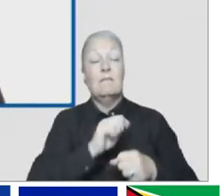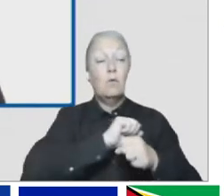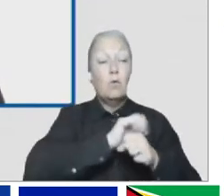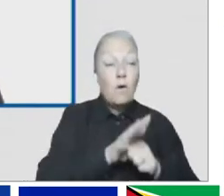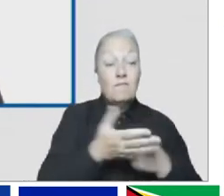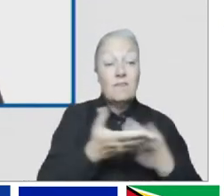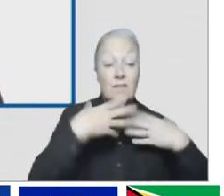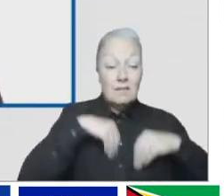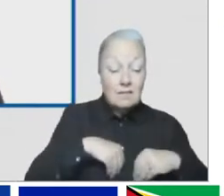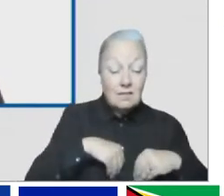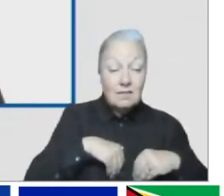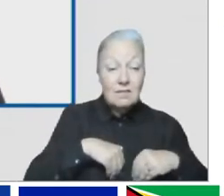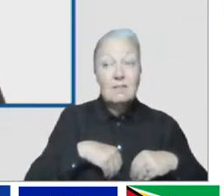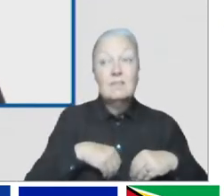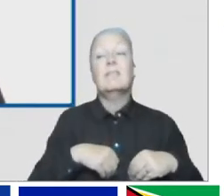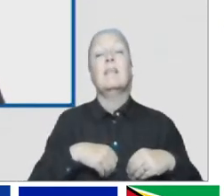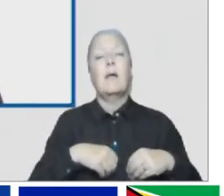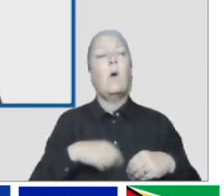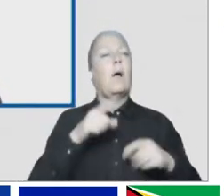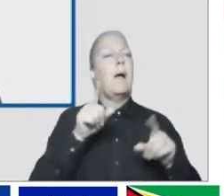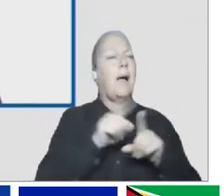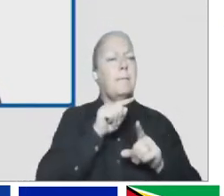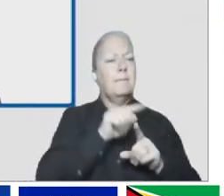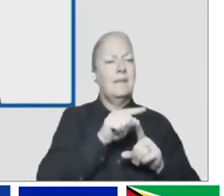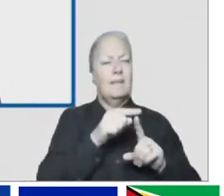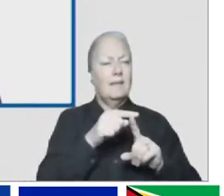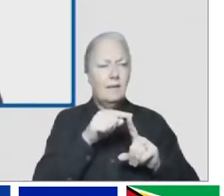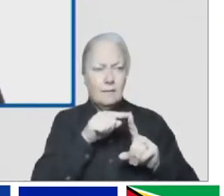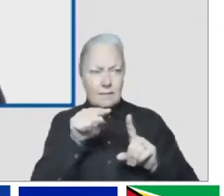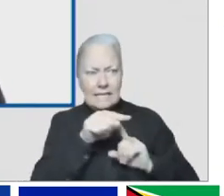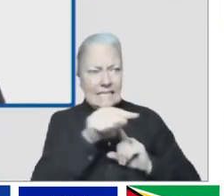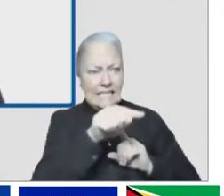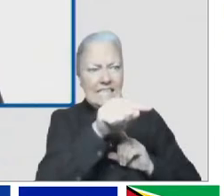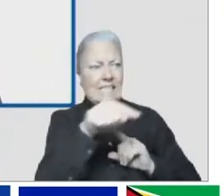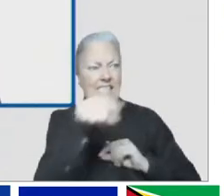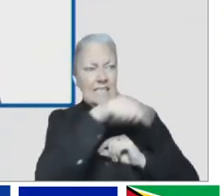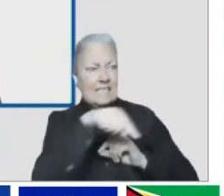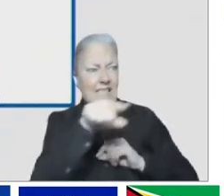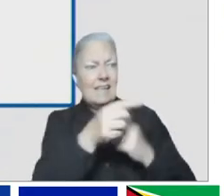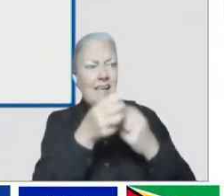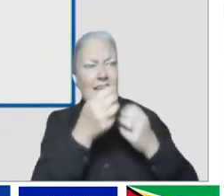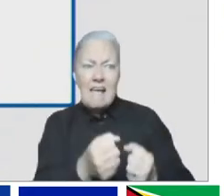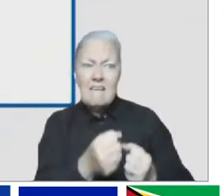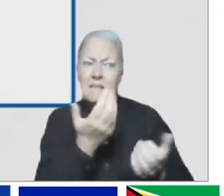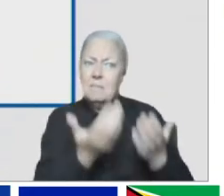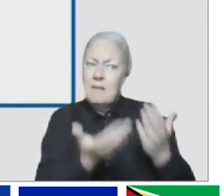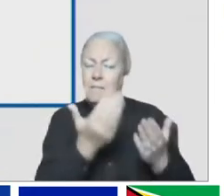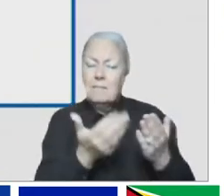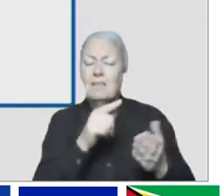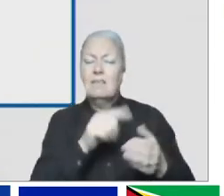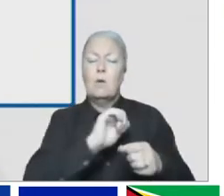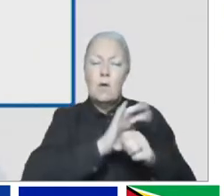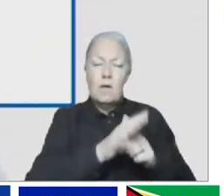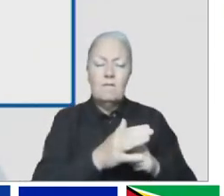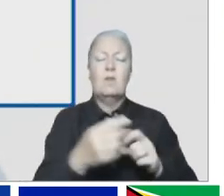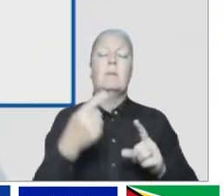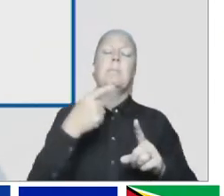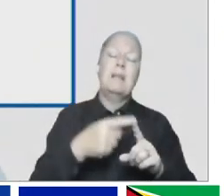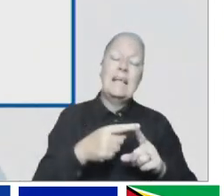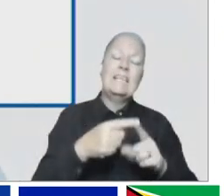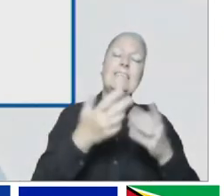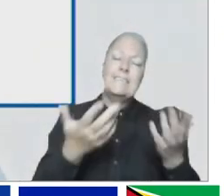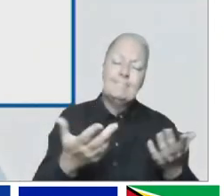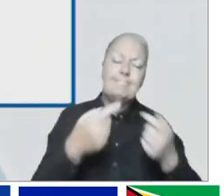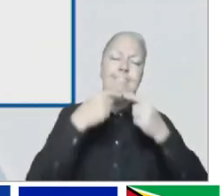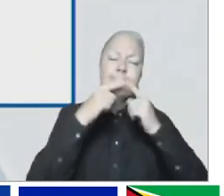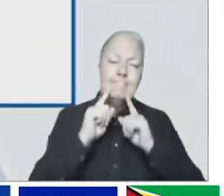recoveries, source areas, whether imported or locally, and status of quarantine and isolation